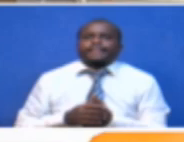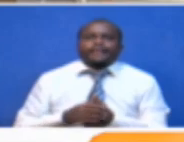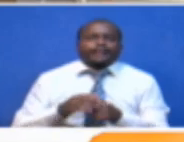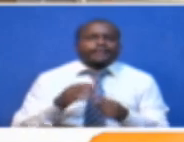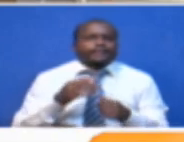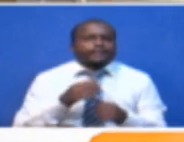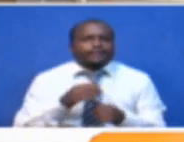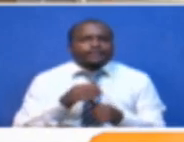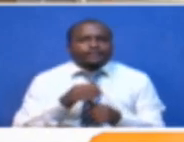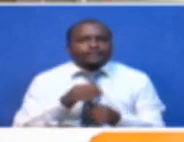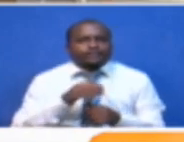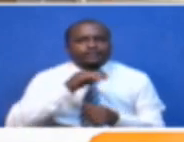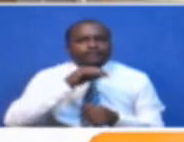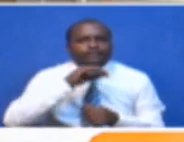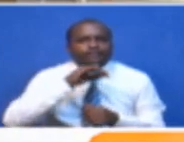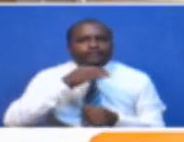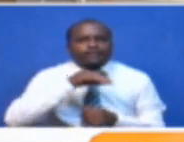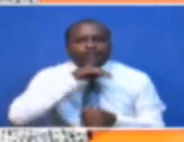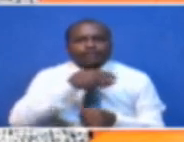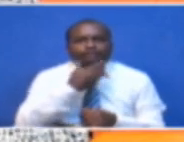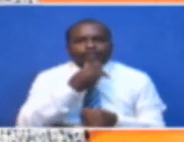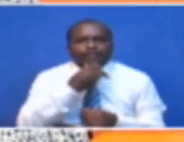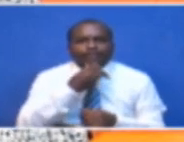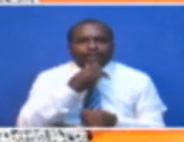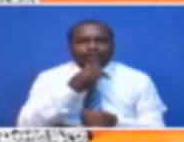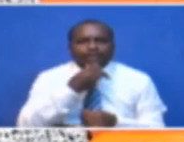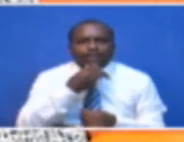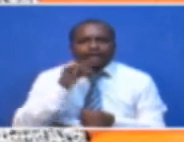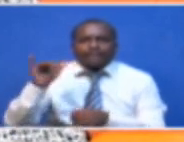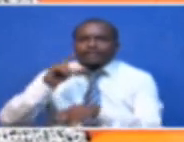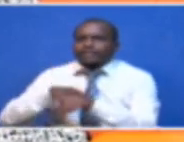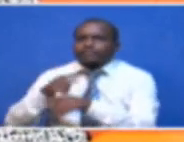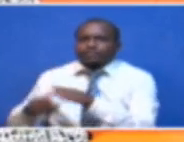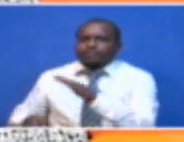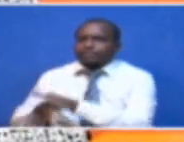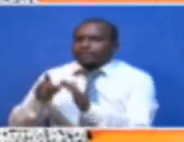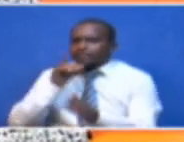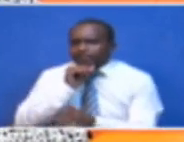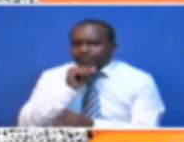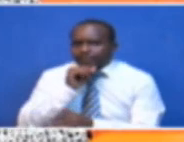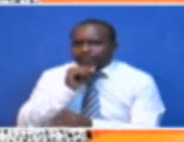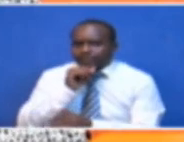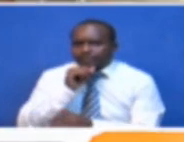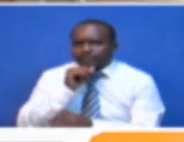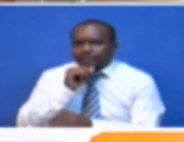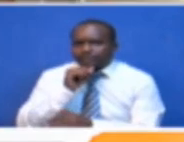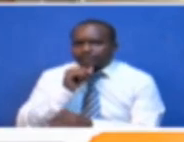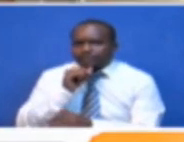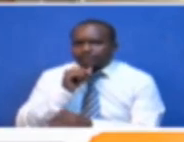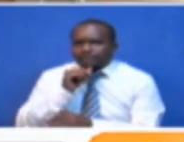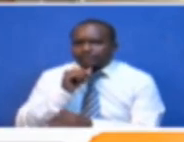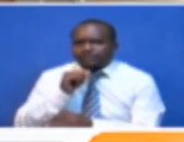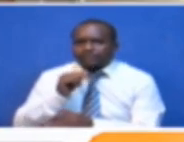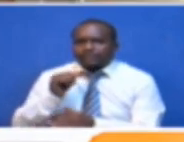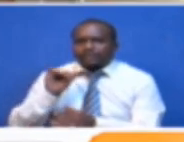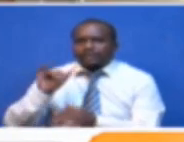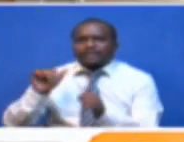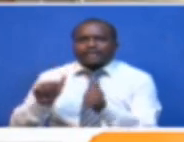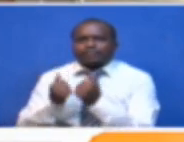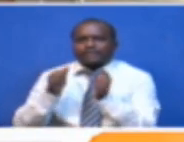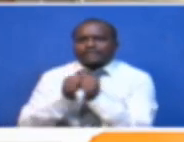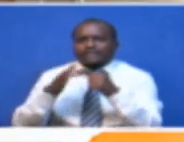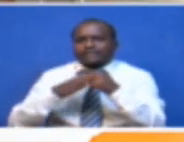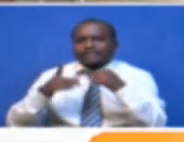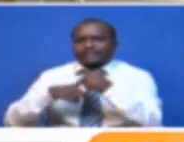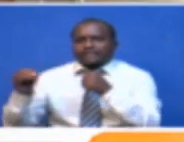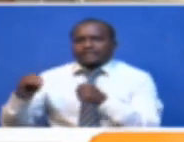was... He had already been banished. Yeah. Yes. That's right. That was the 60s. That was 60s, yeah,